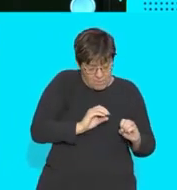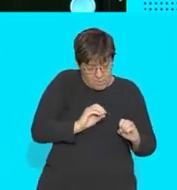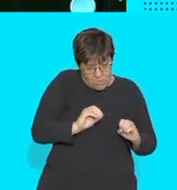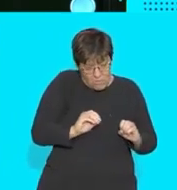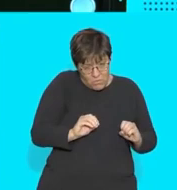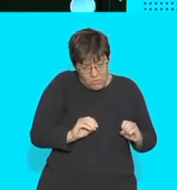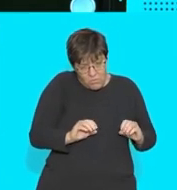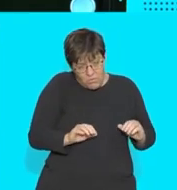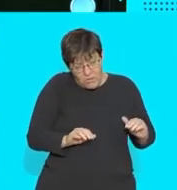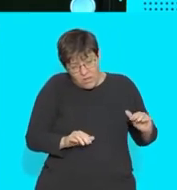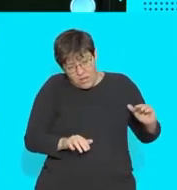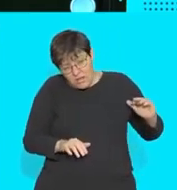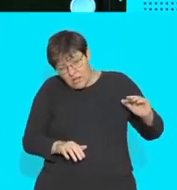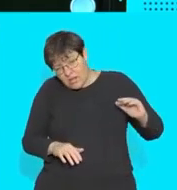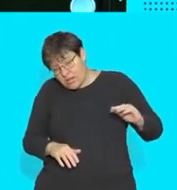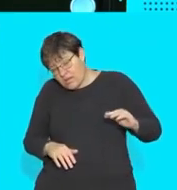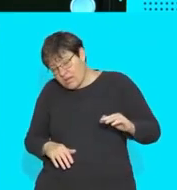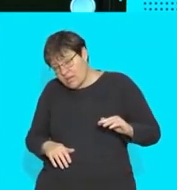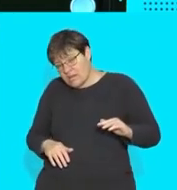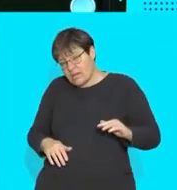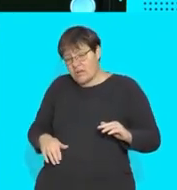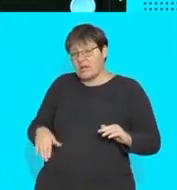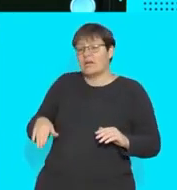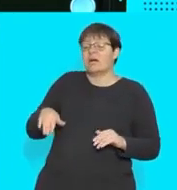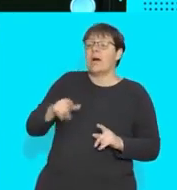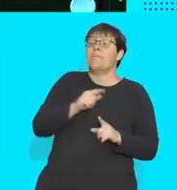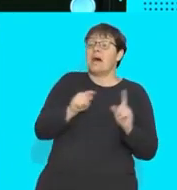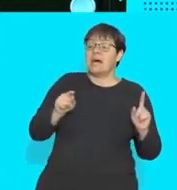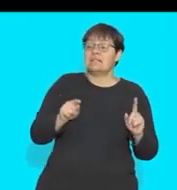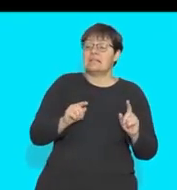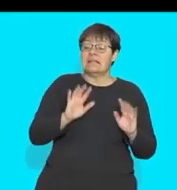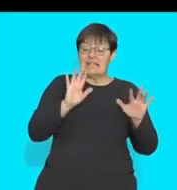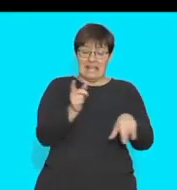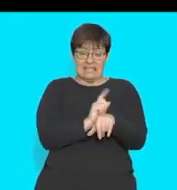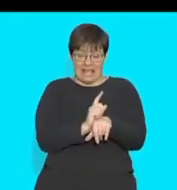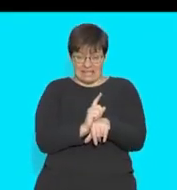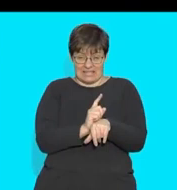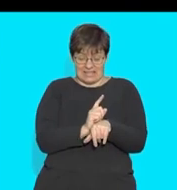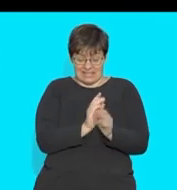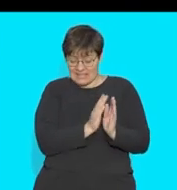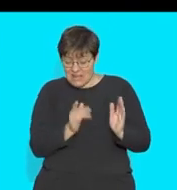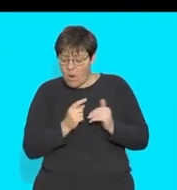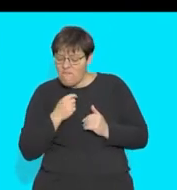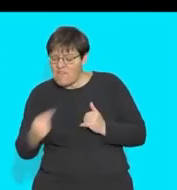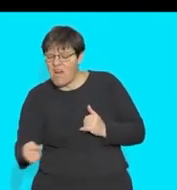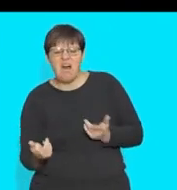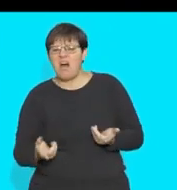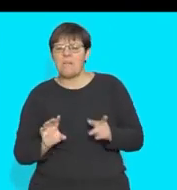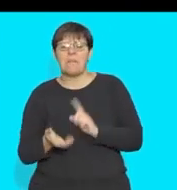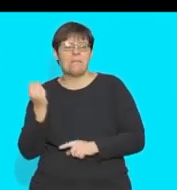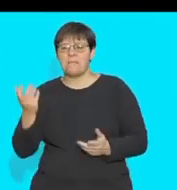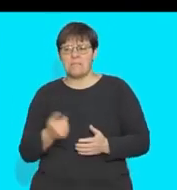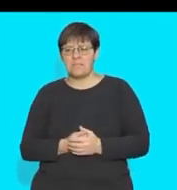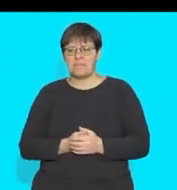start moving, okay, but very slowly, okay? So, we know then